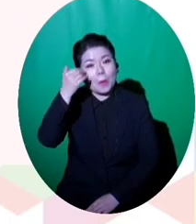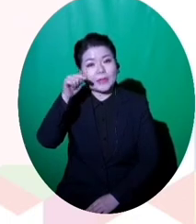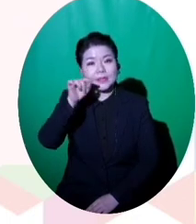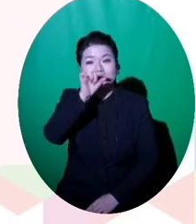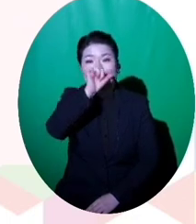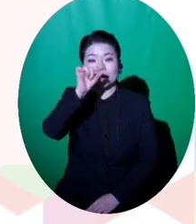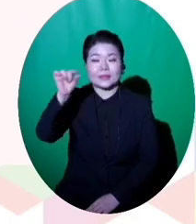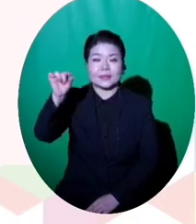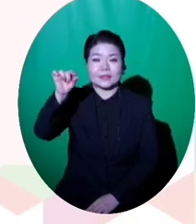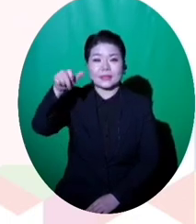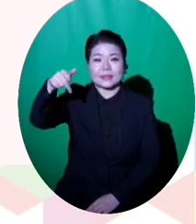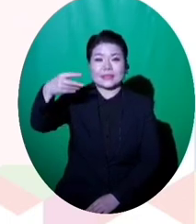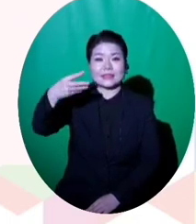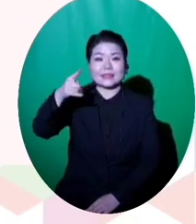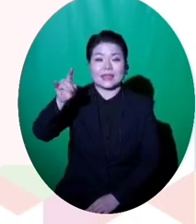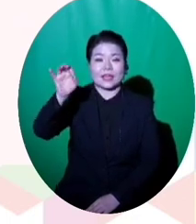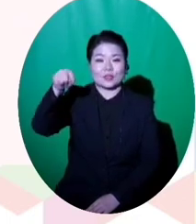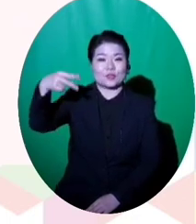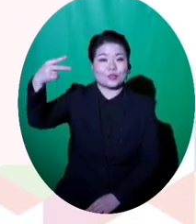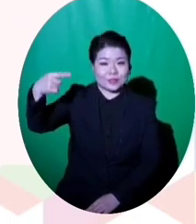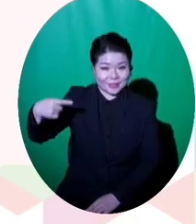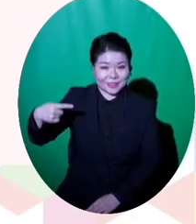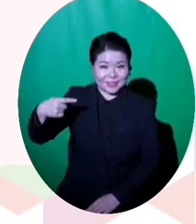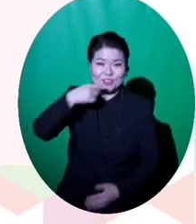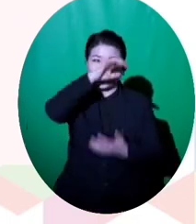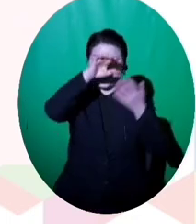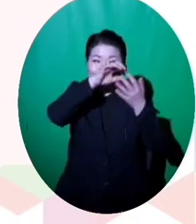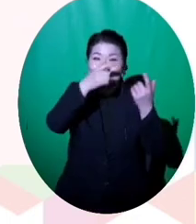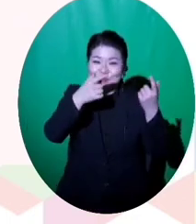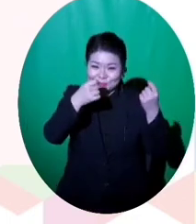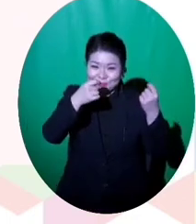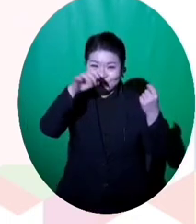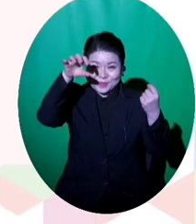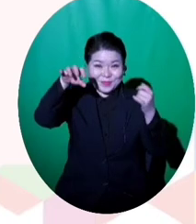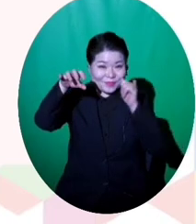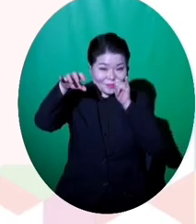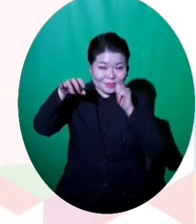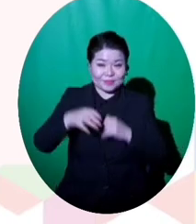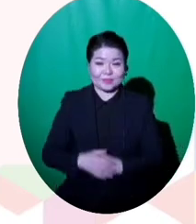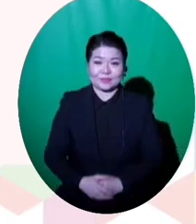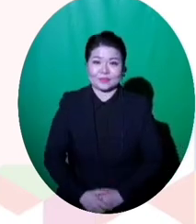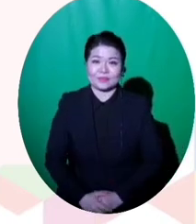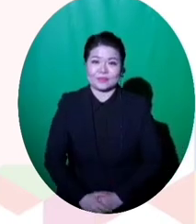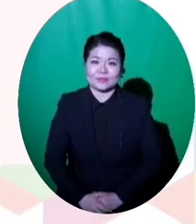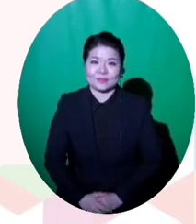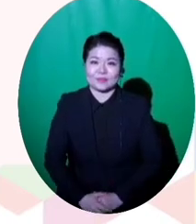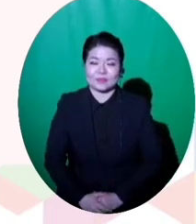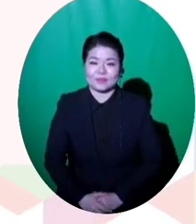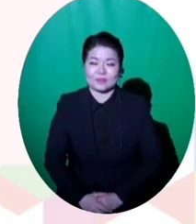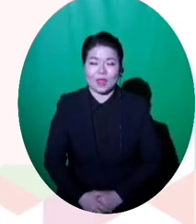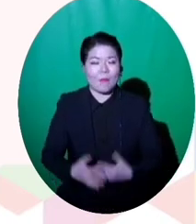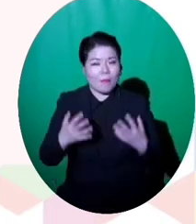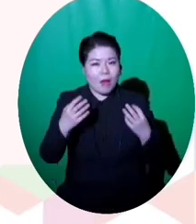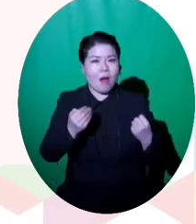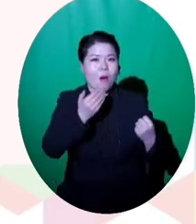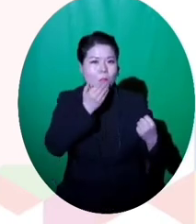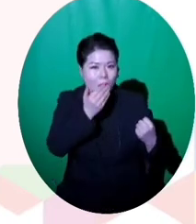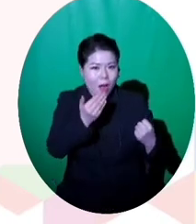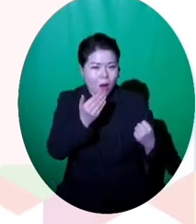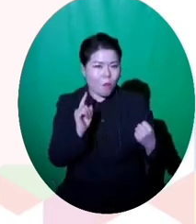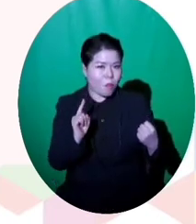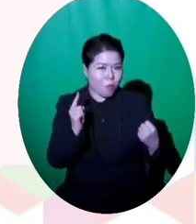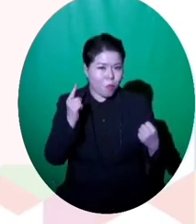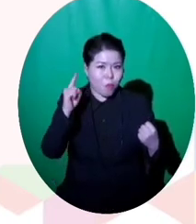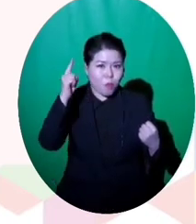I think there's a lot of power, there's a lot of like possibilities of abstraction and poetics to look at complex